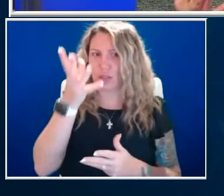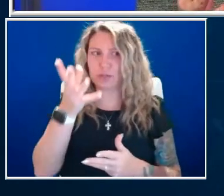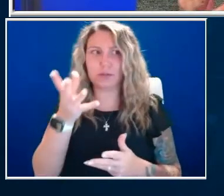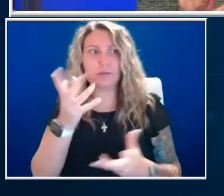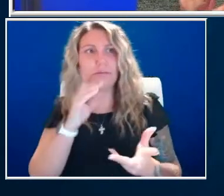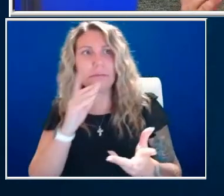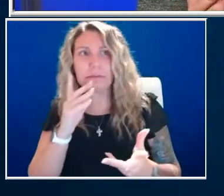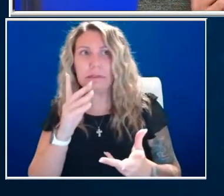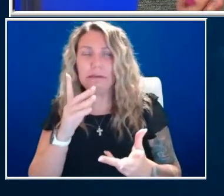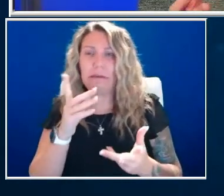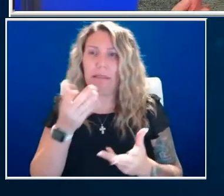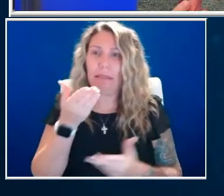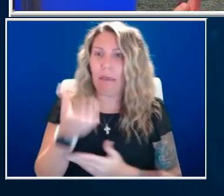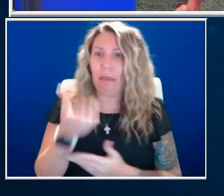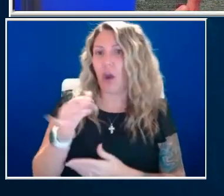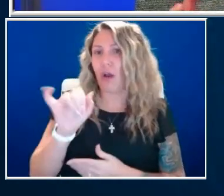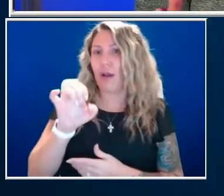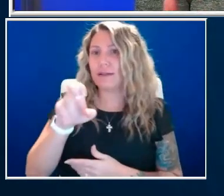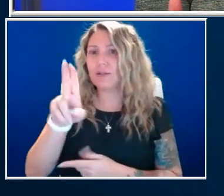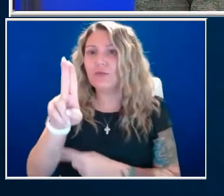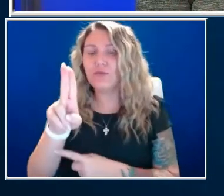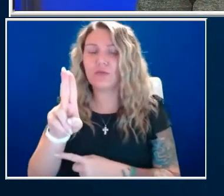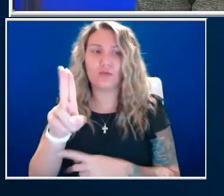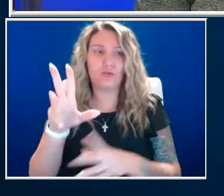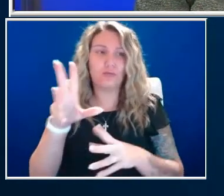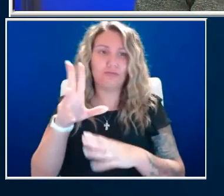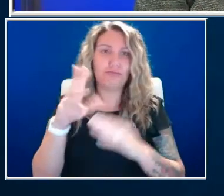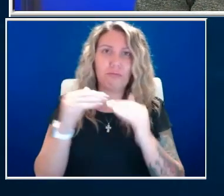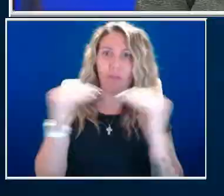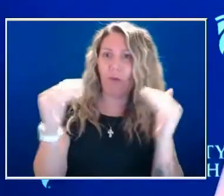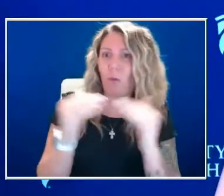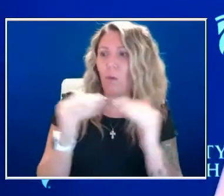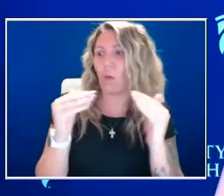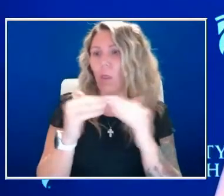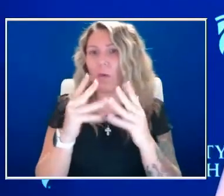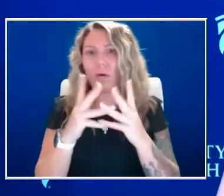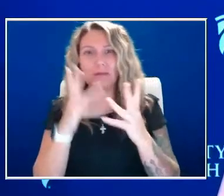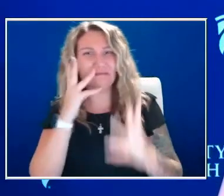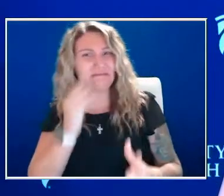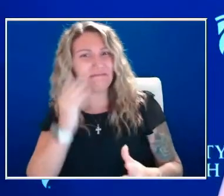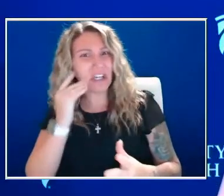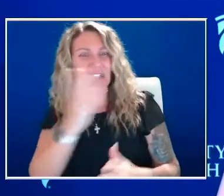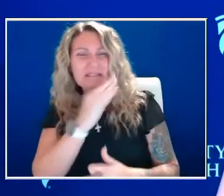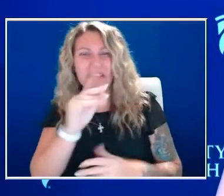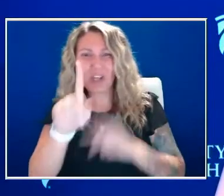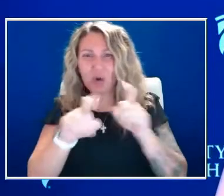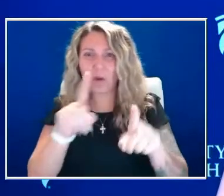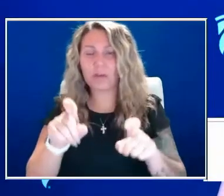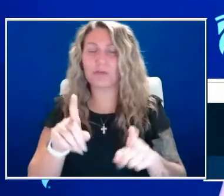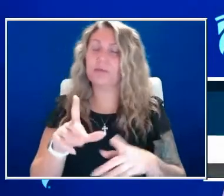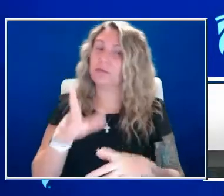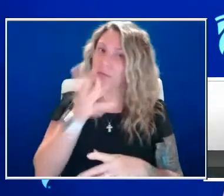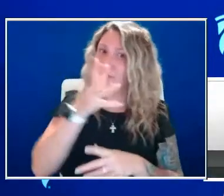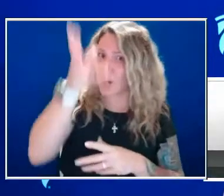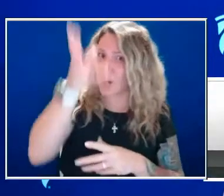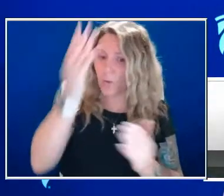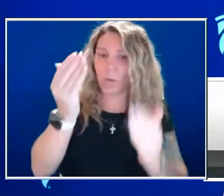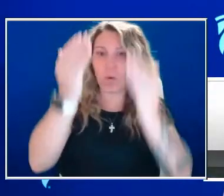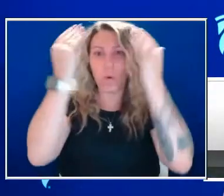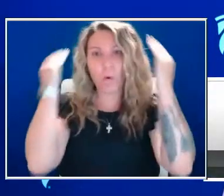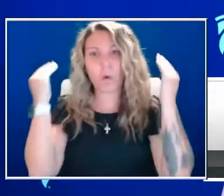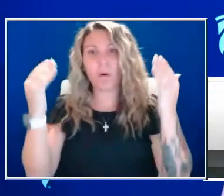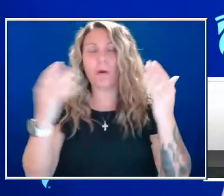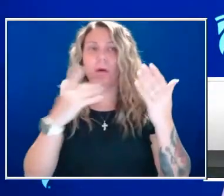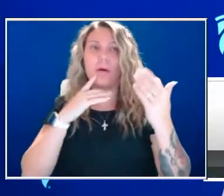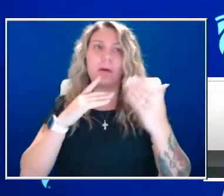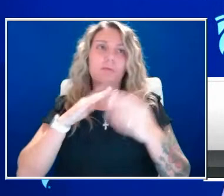are they going through, and what kind of questions? I'm sure they have many questions for you. Yeah, it's overwhelming. It's very trying and taxing for